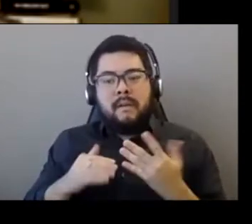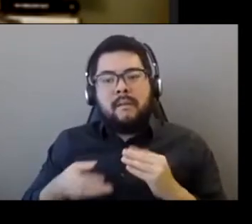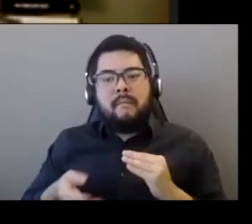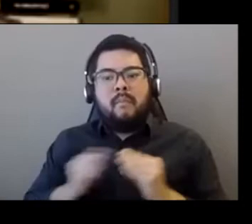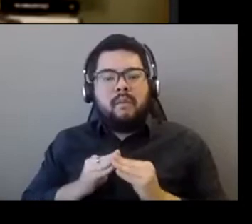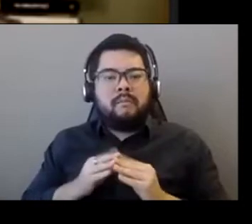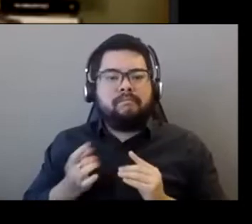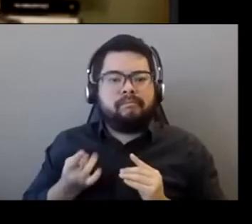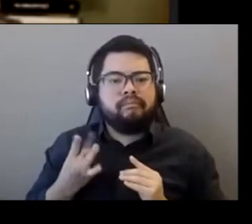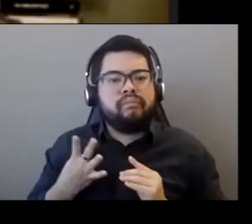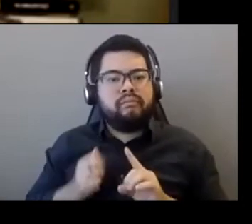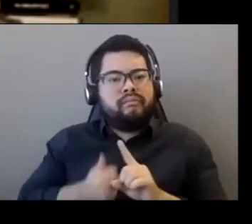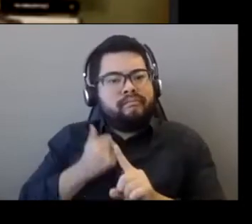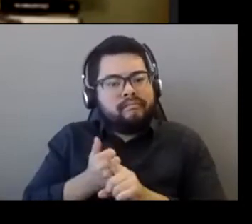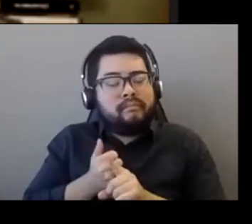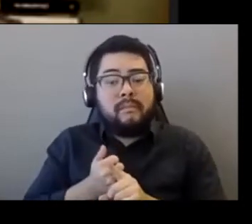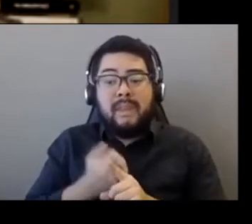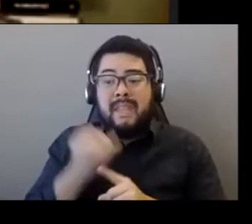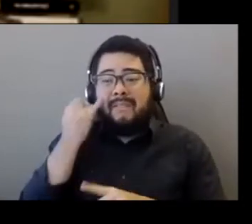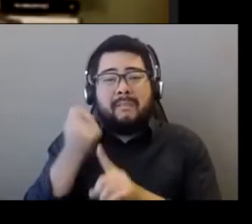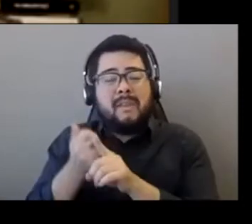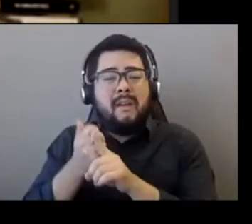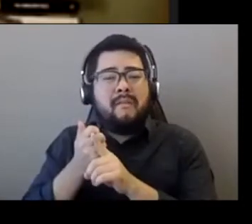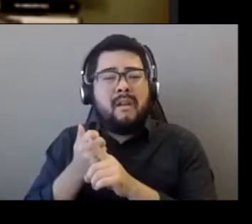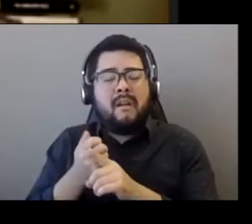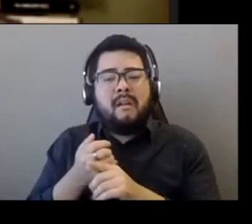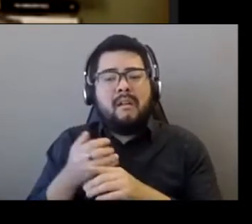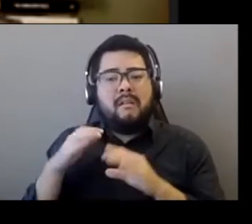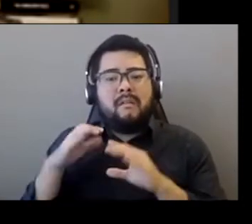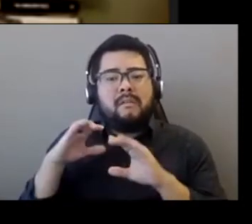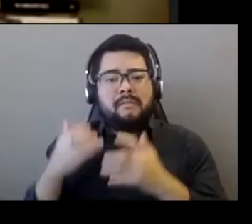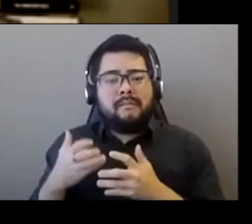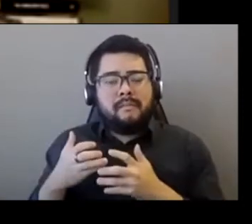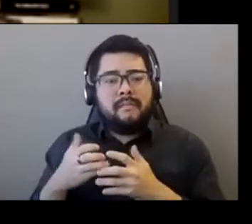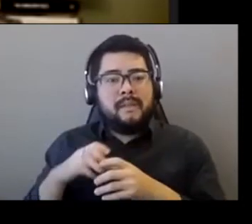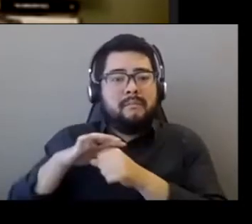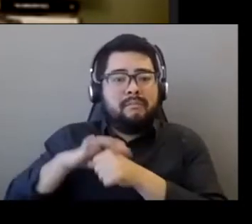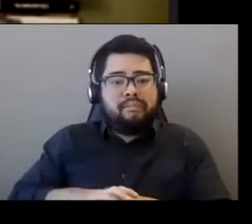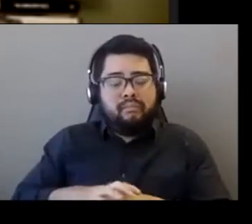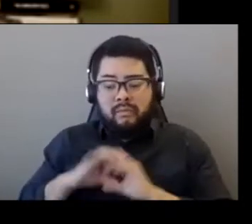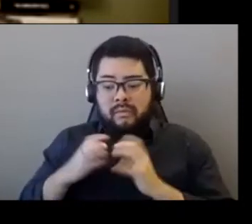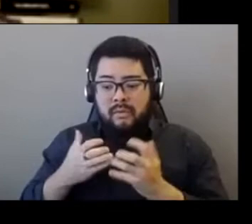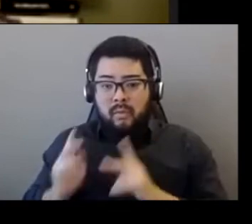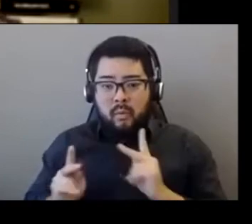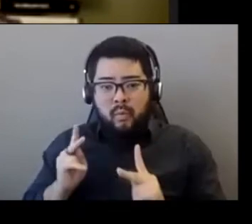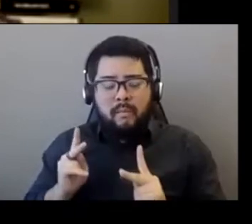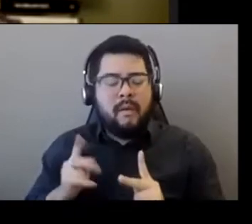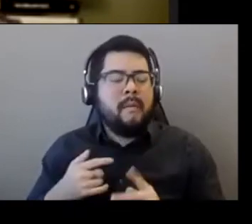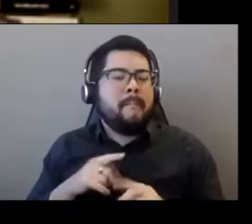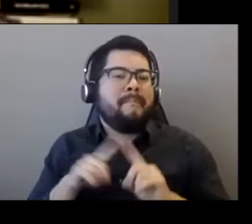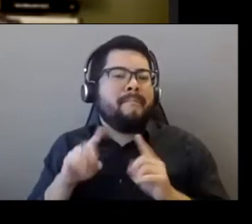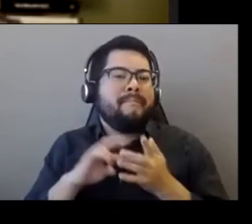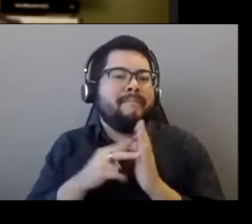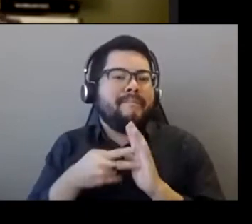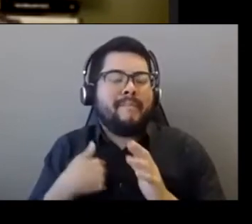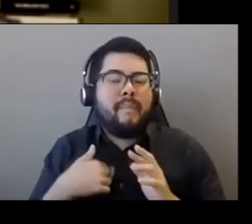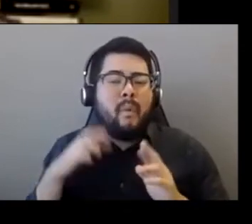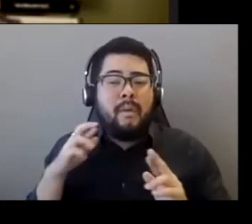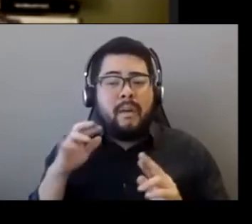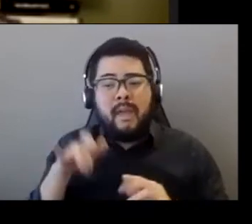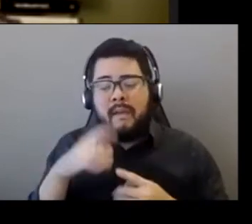people who are suppressed minorities and so on. So I hope that some of this thinking is useful.